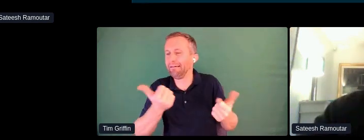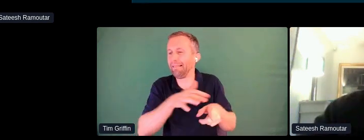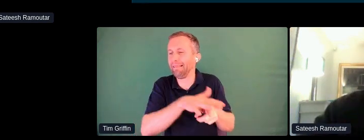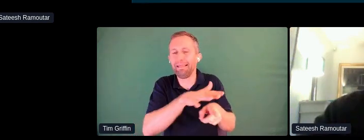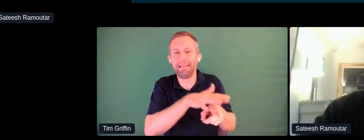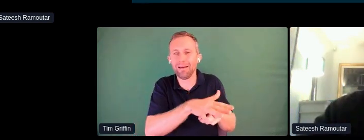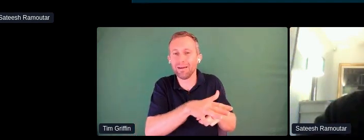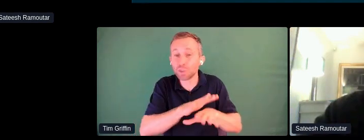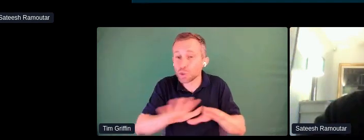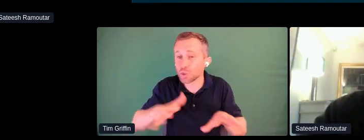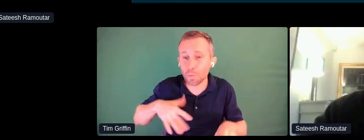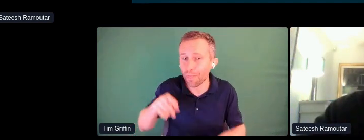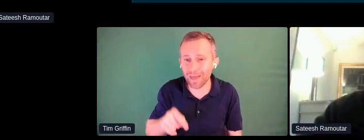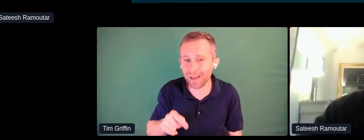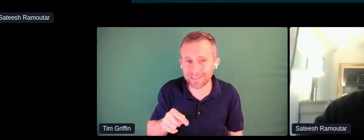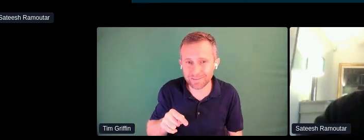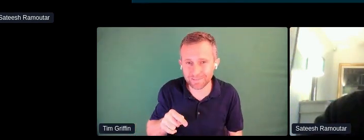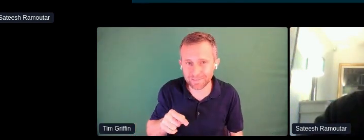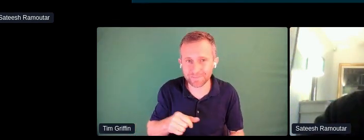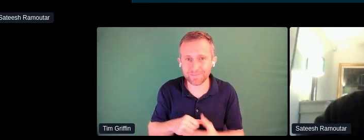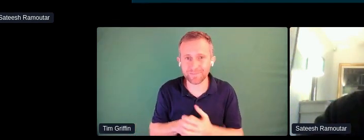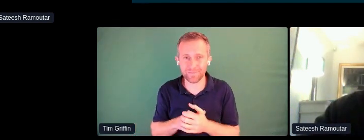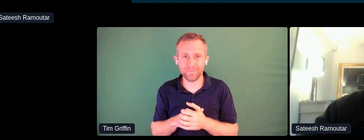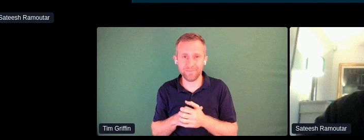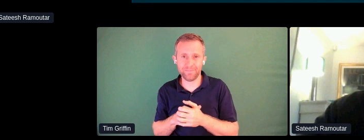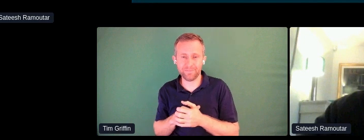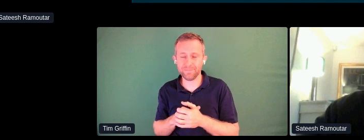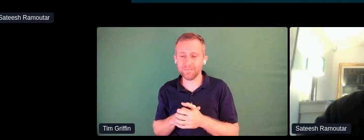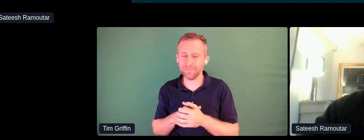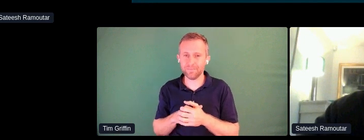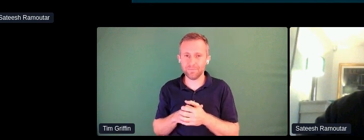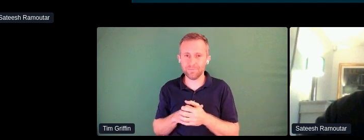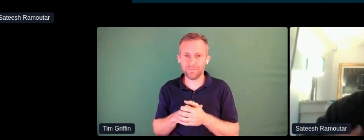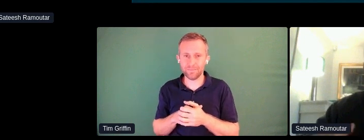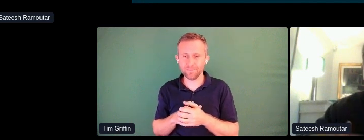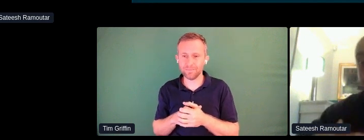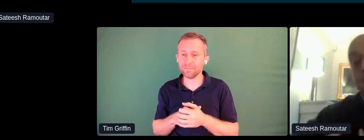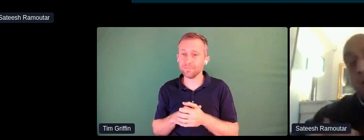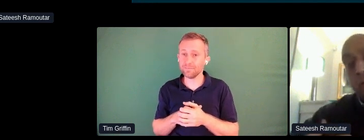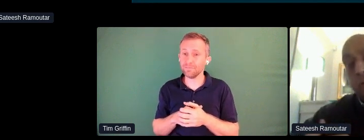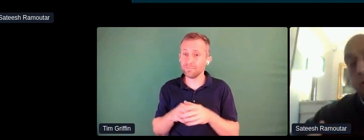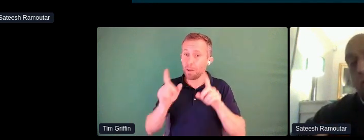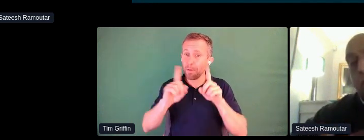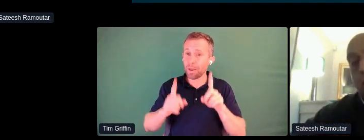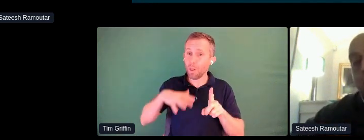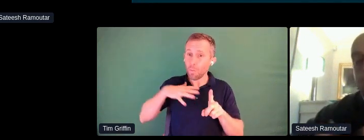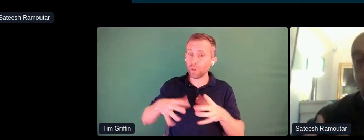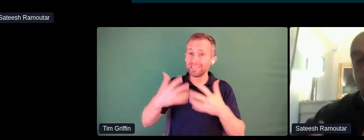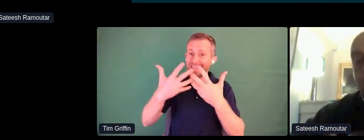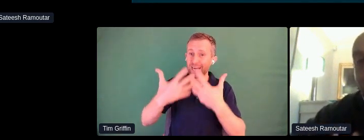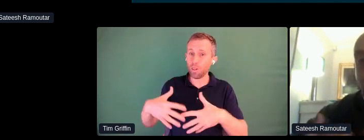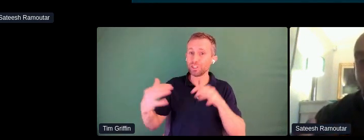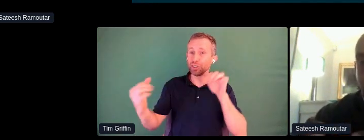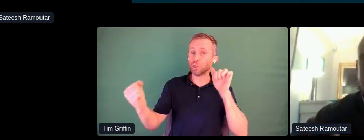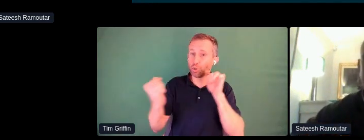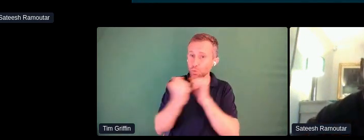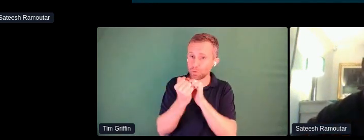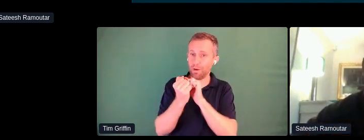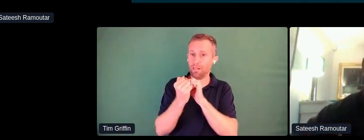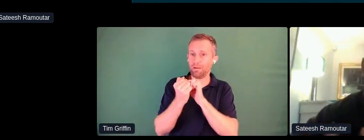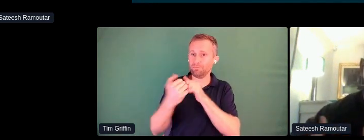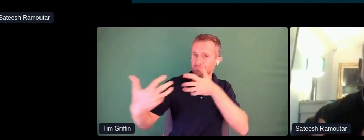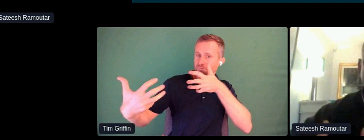the other thing that we heard a lot of was people said to us, we want technology to benefit us also. Technology is always increasing, marching